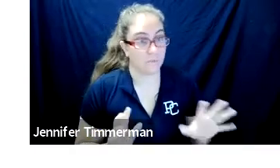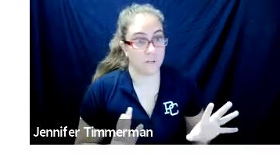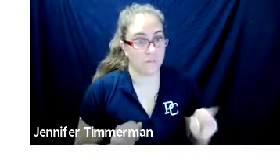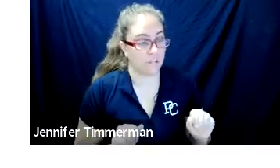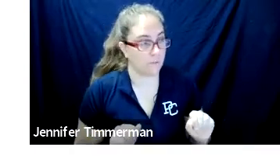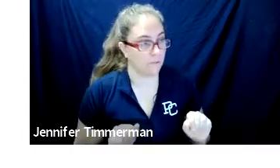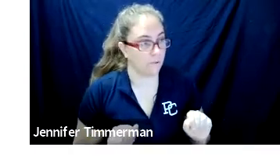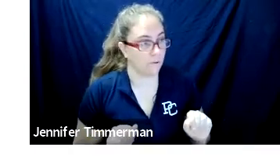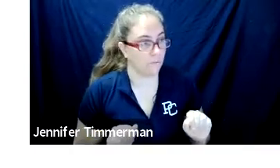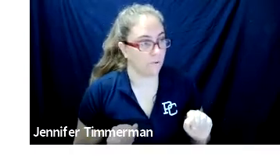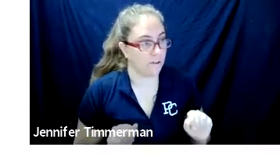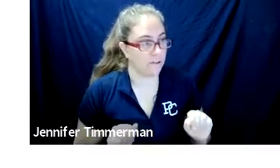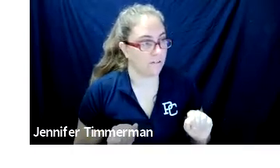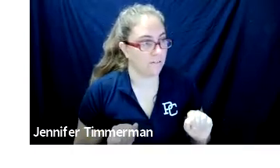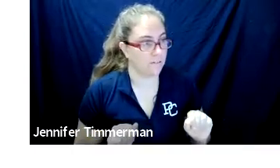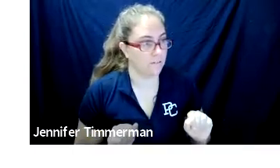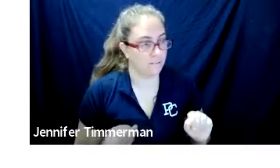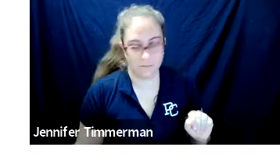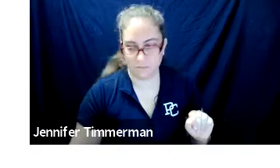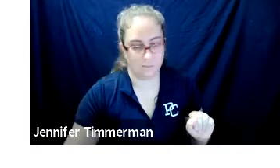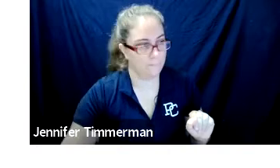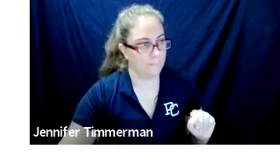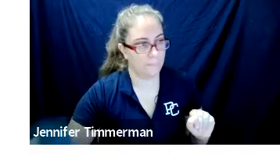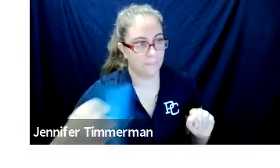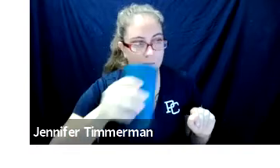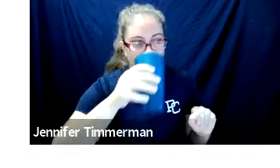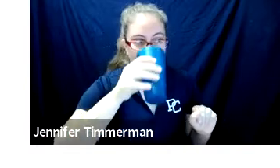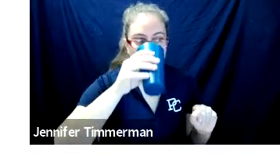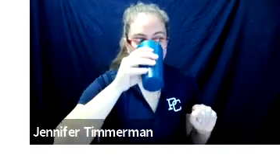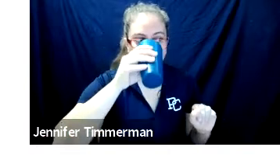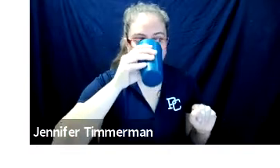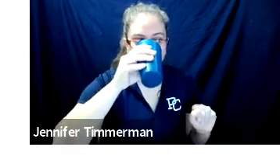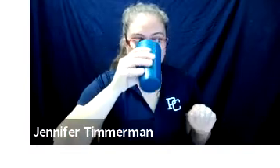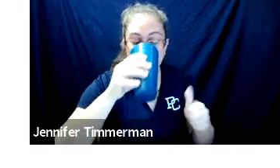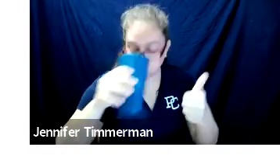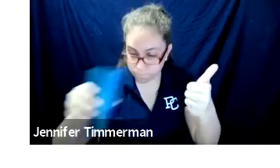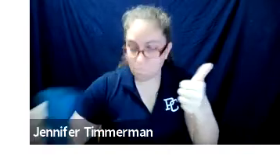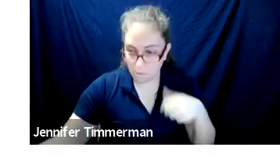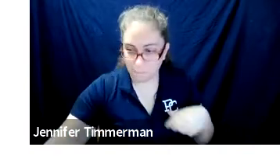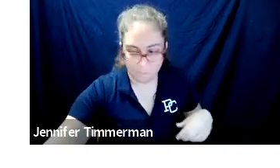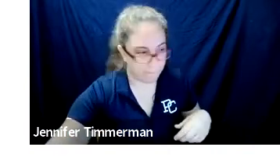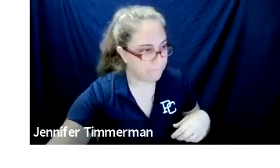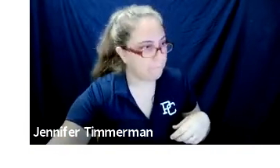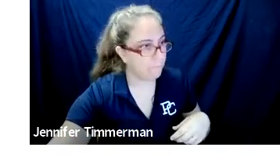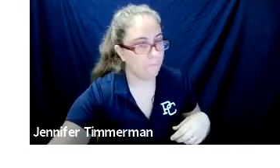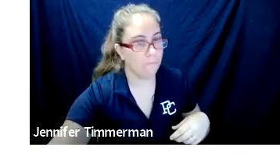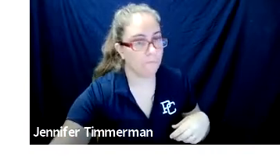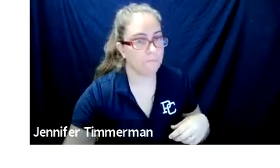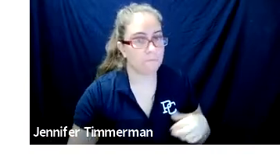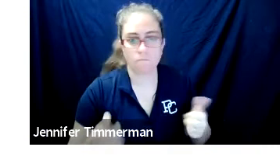I just want to double check that we don't go over or under. I figured that I had you for an hour, but how long did you